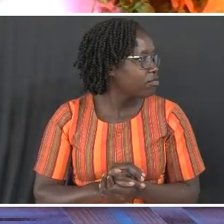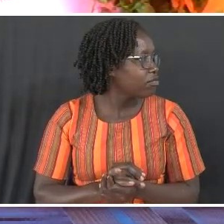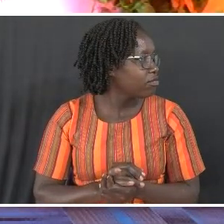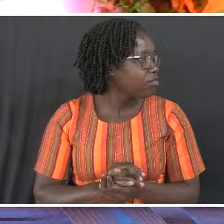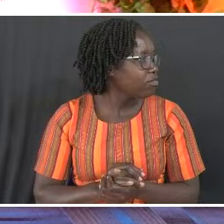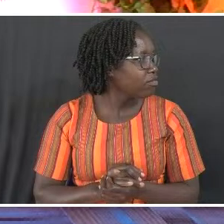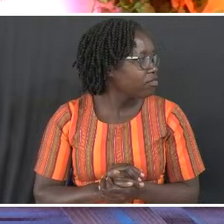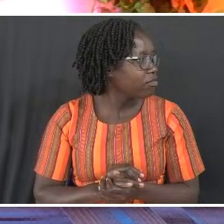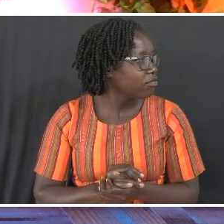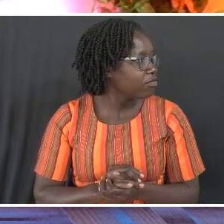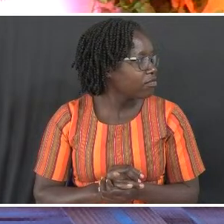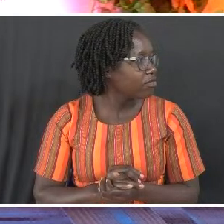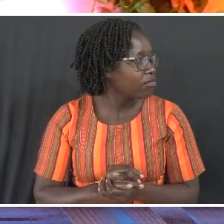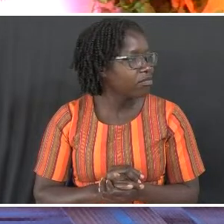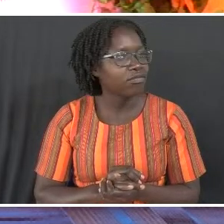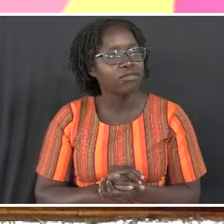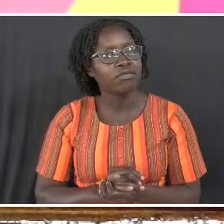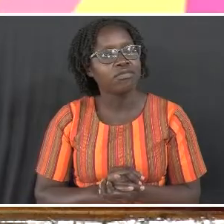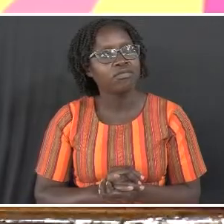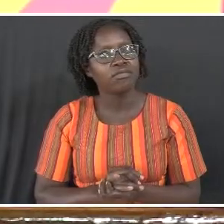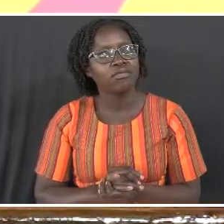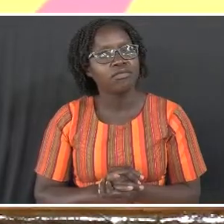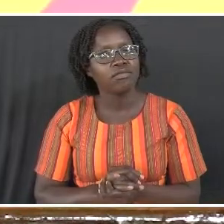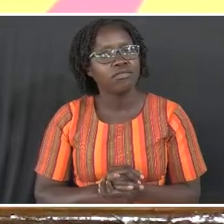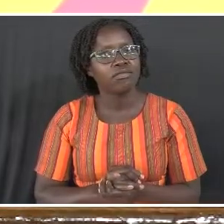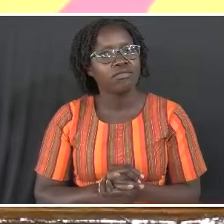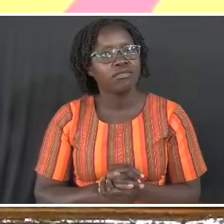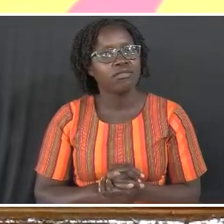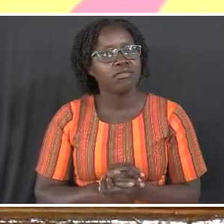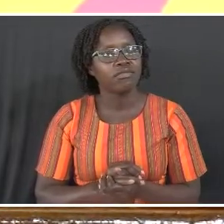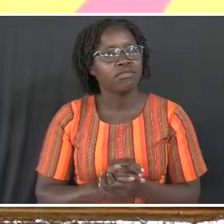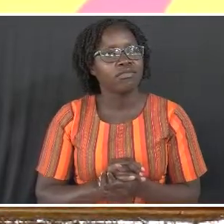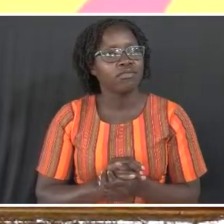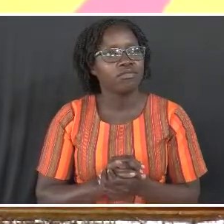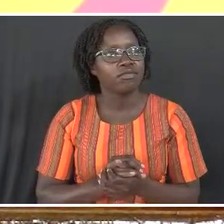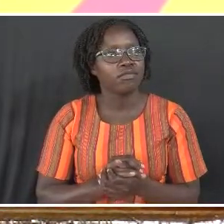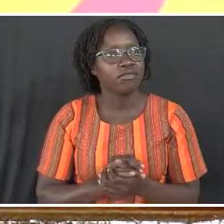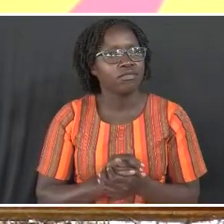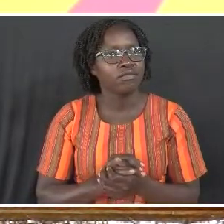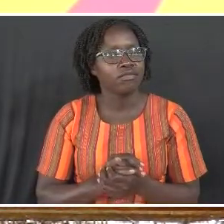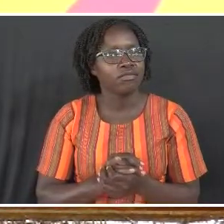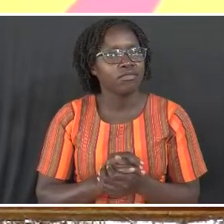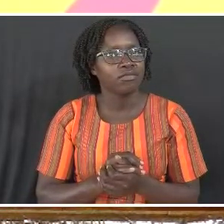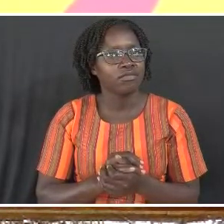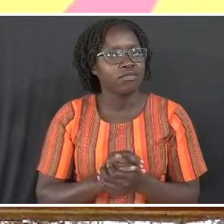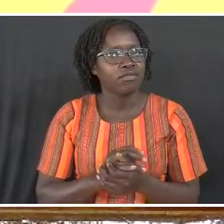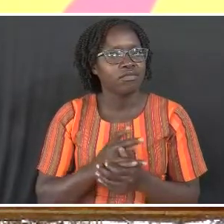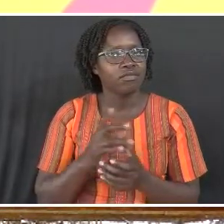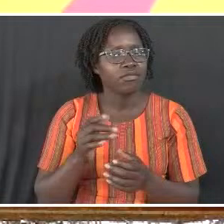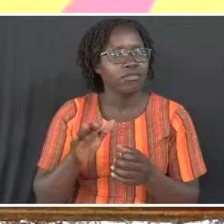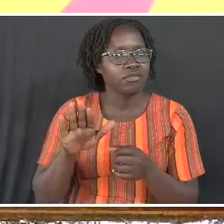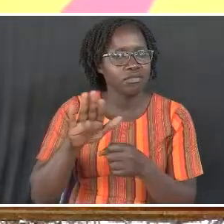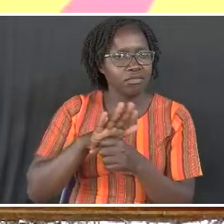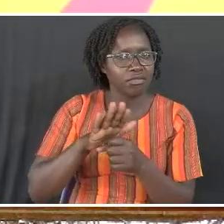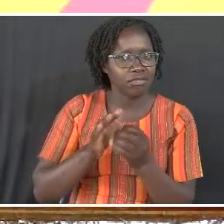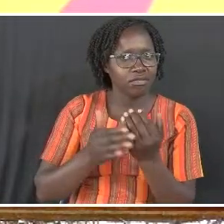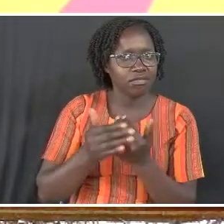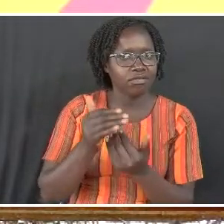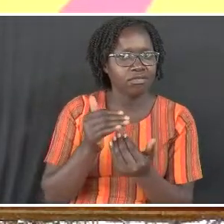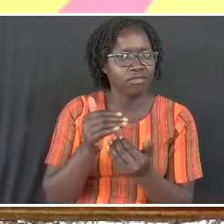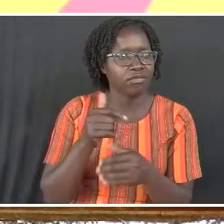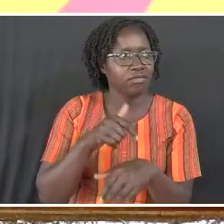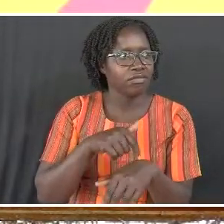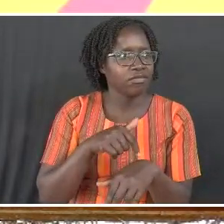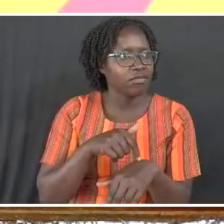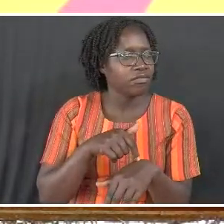so much. Yeah, so an implant, okay, what is an implant? Okay, what happens is